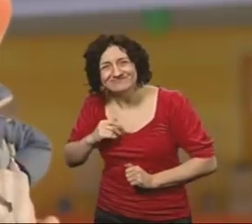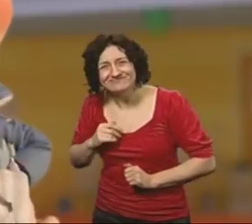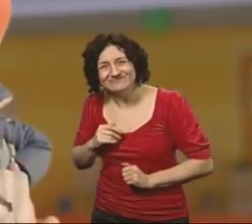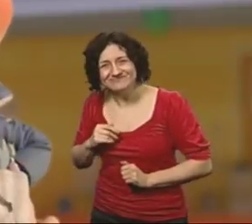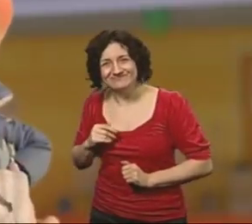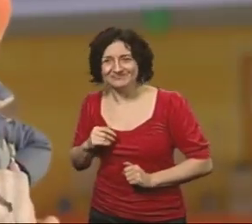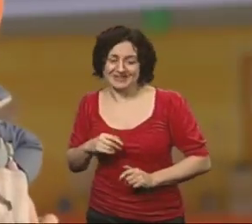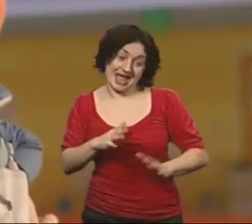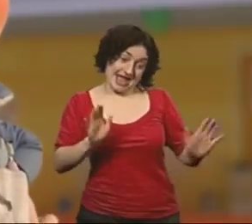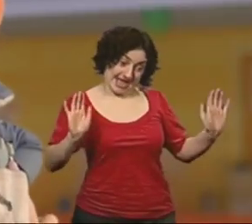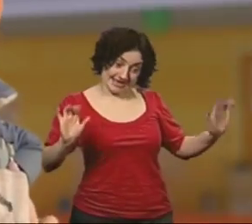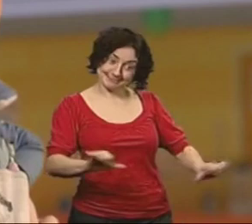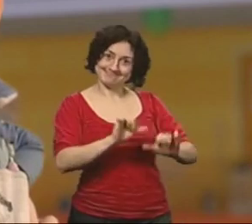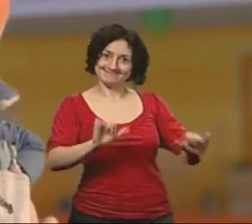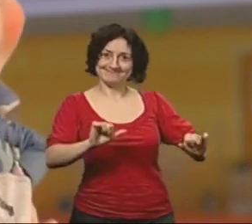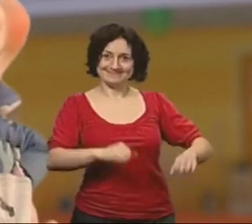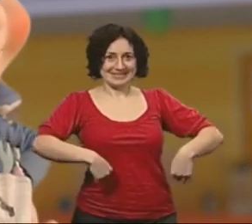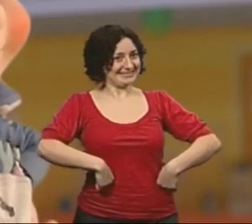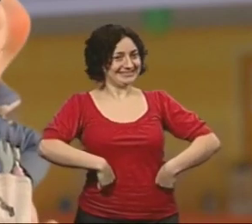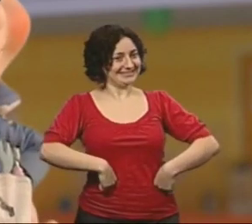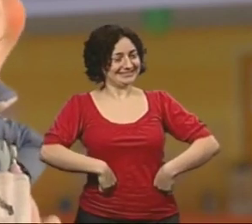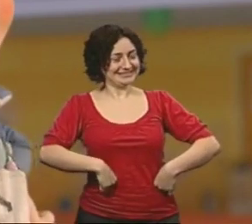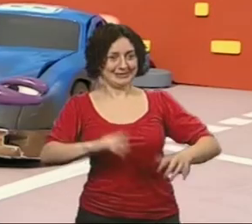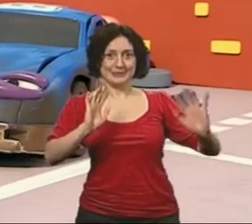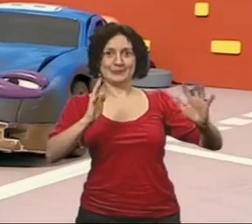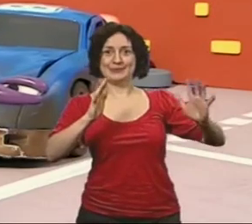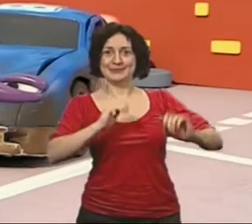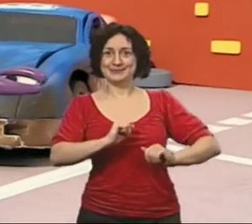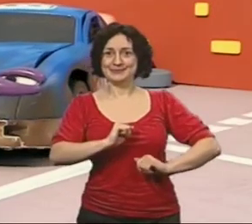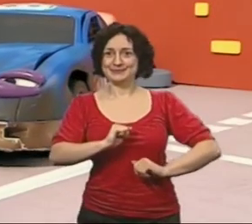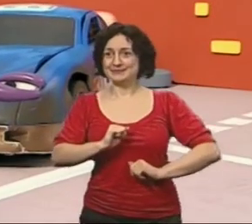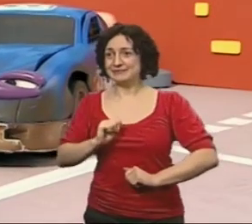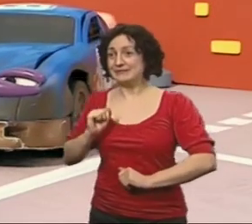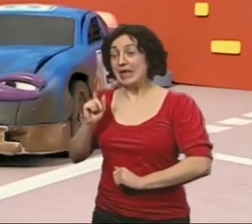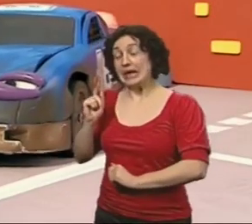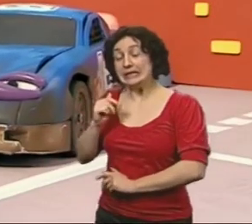There you go, Tintop, as good as new. Thanks, Big Chris.